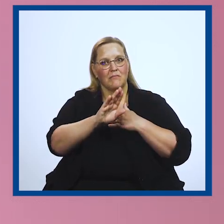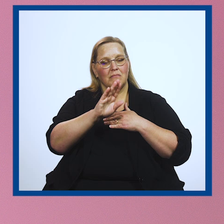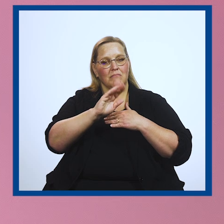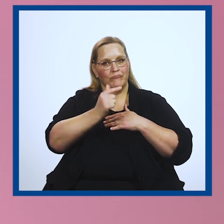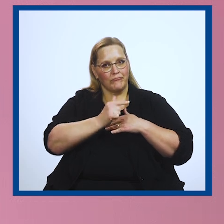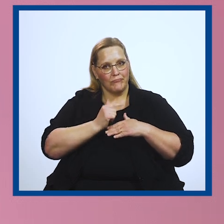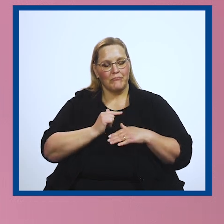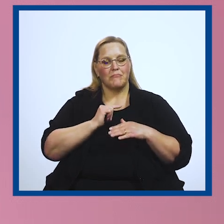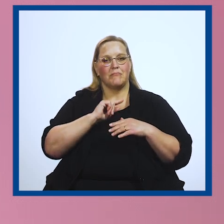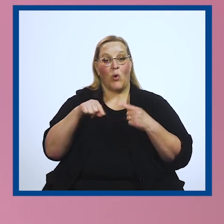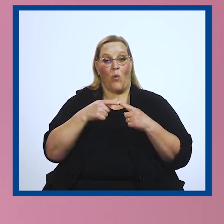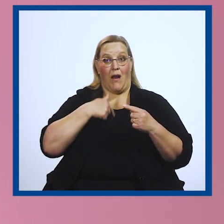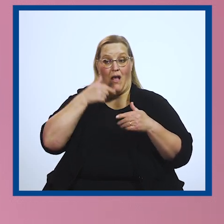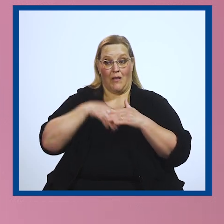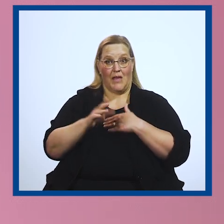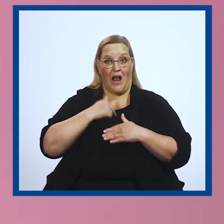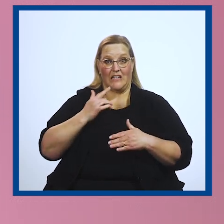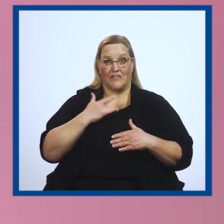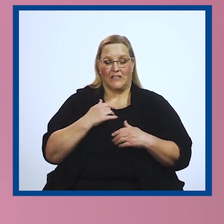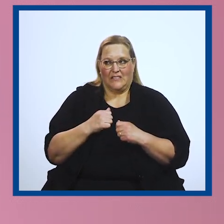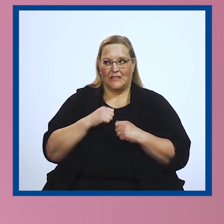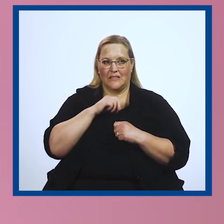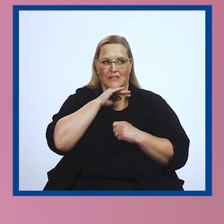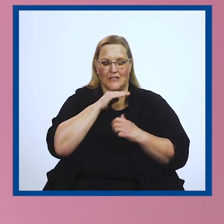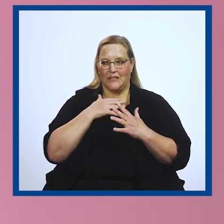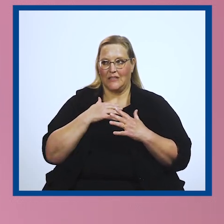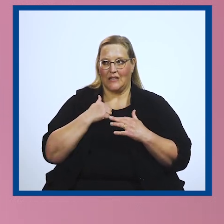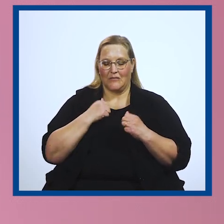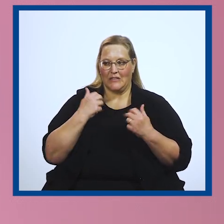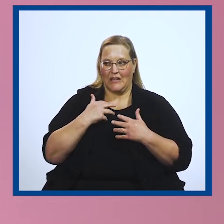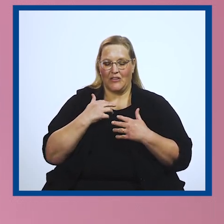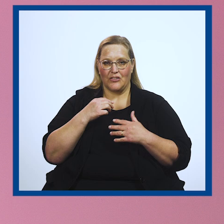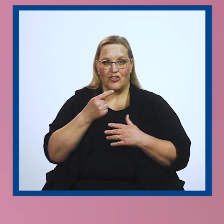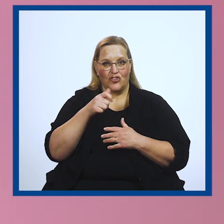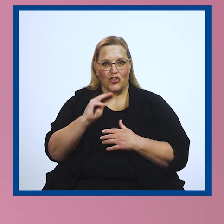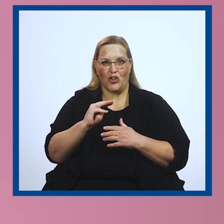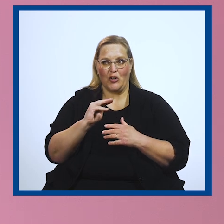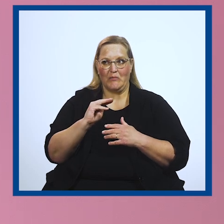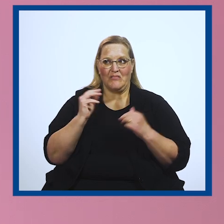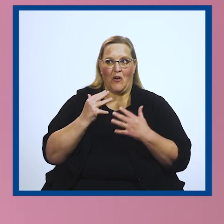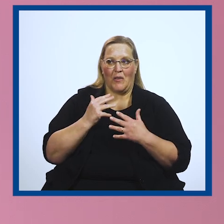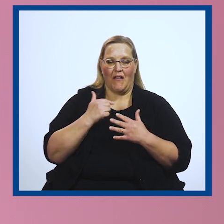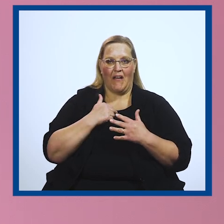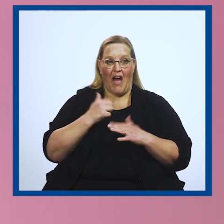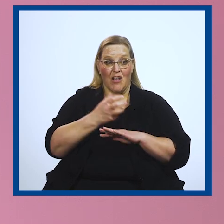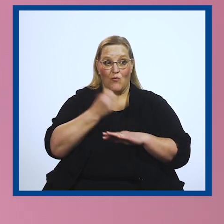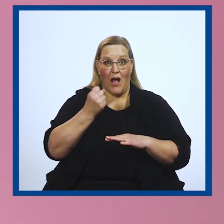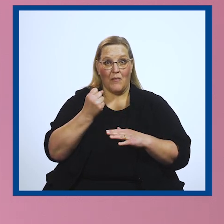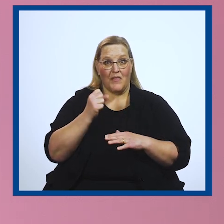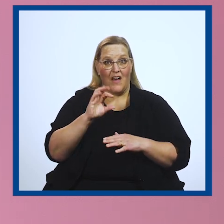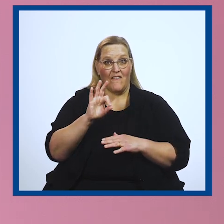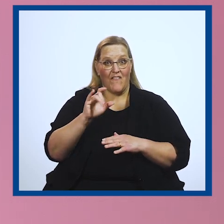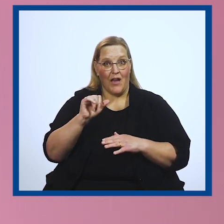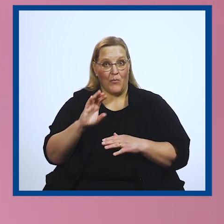store, I just got the heebie-jeebies. I got the willies. I got germ phobia all over me. I grabbed that fabric as fast as I